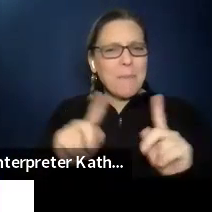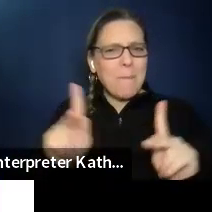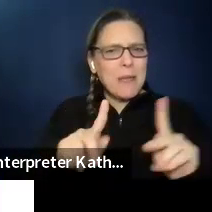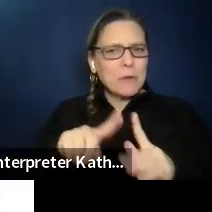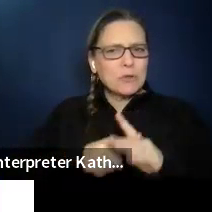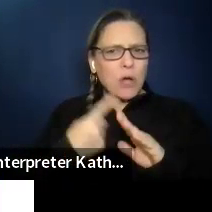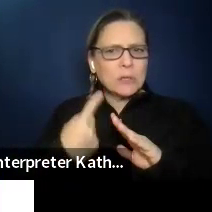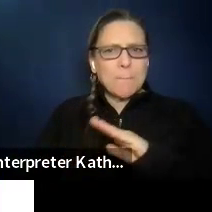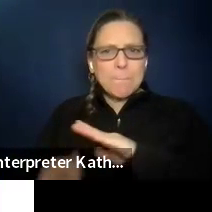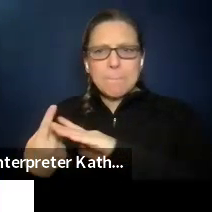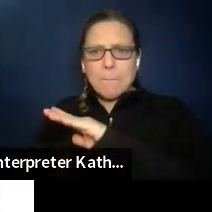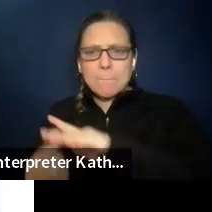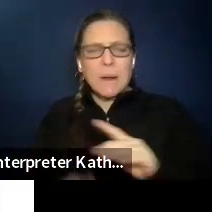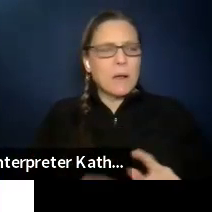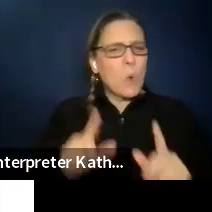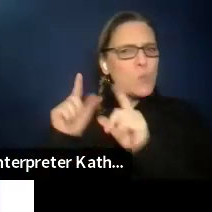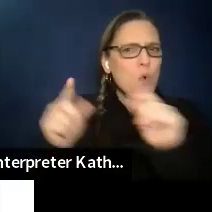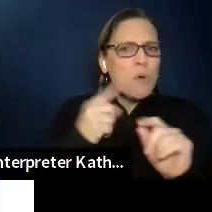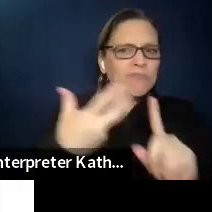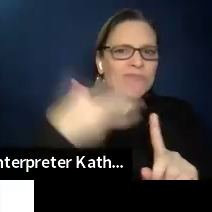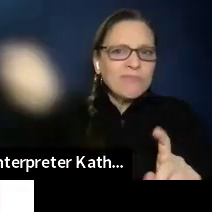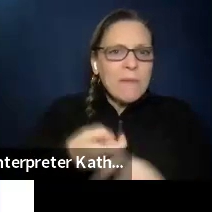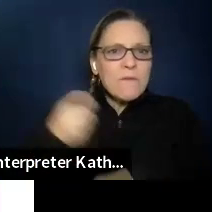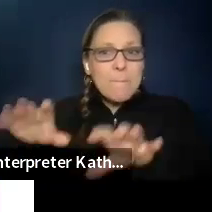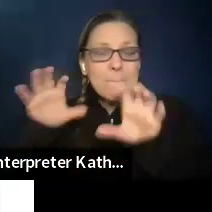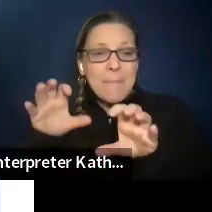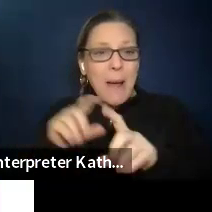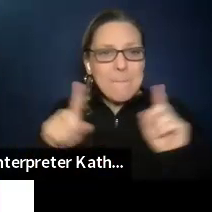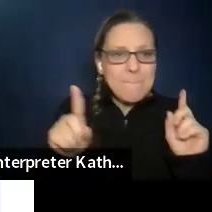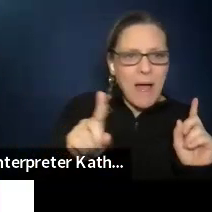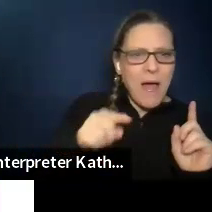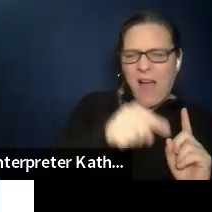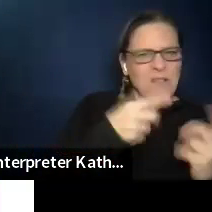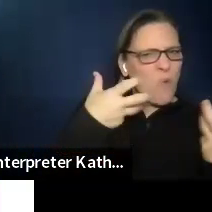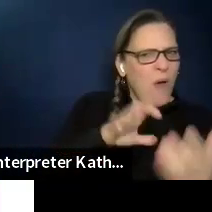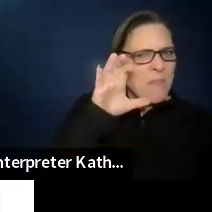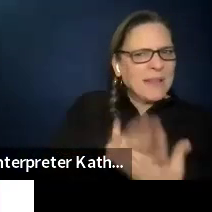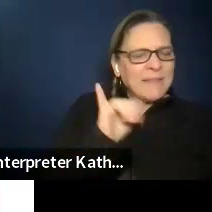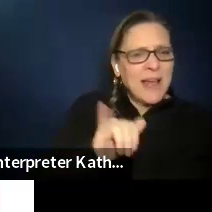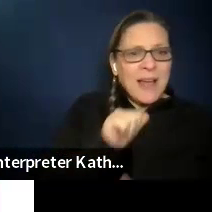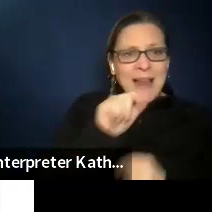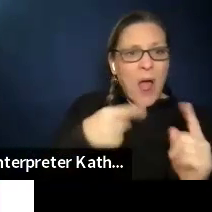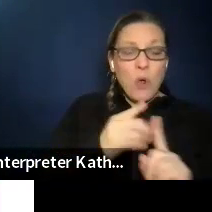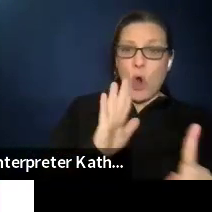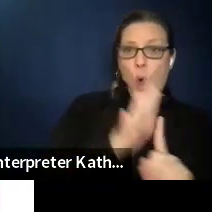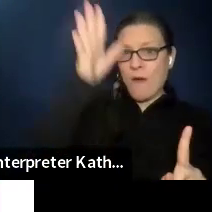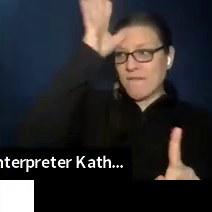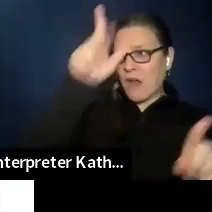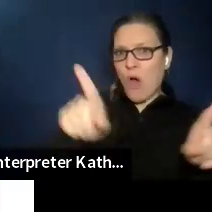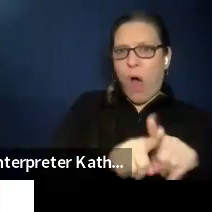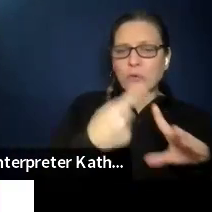disappear. Rumor has it that they're snatched by monsters, but Istaflit doesn't want to believe that, not when her own father is